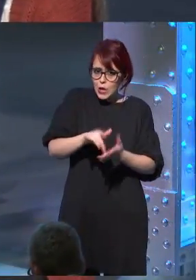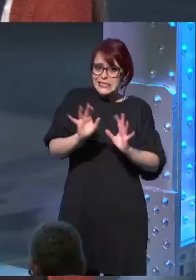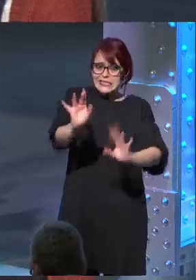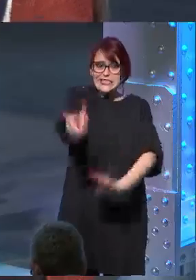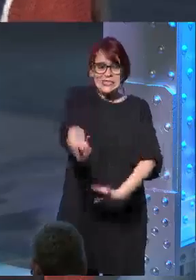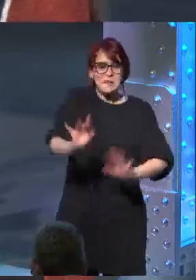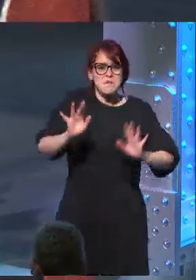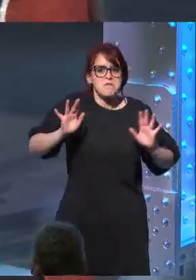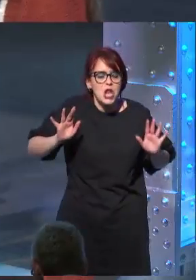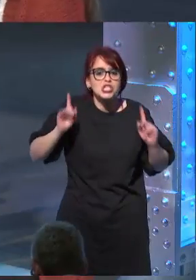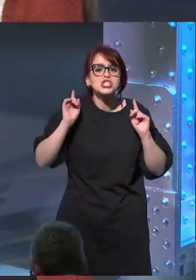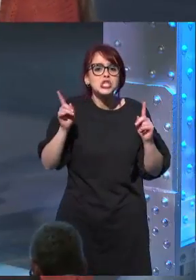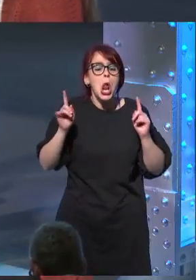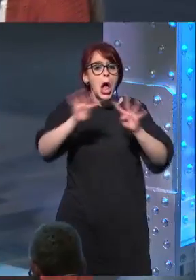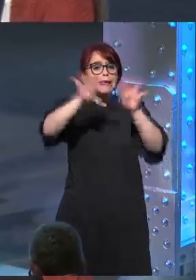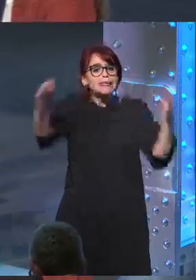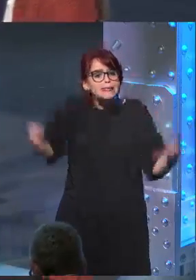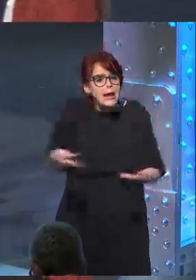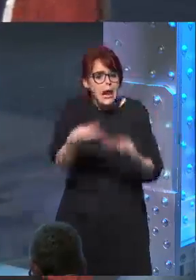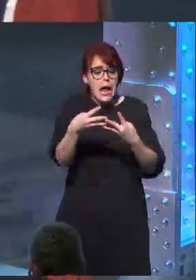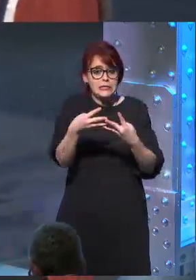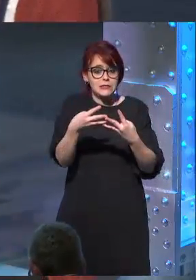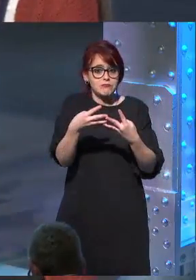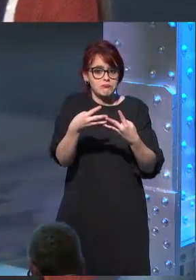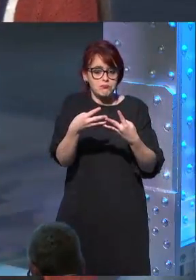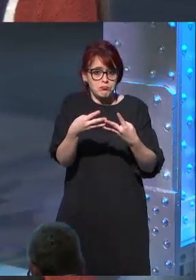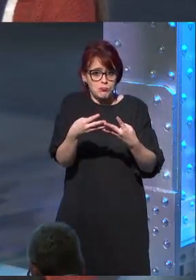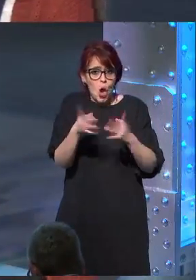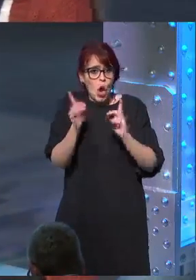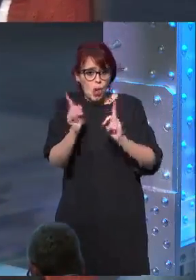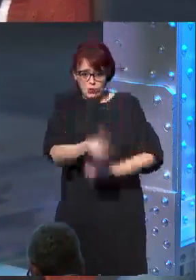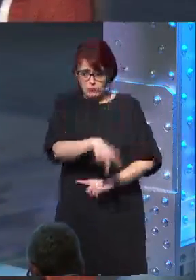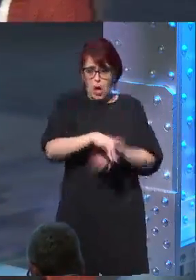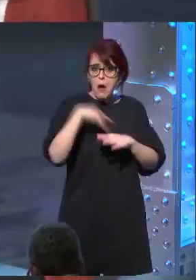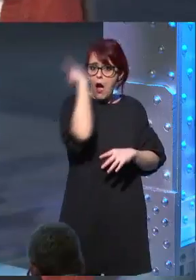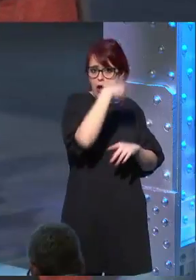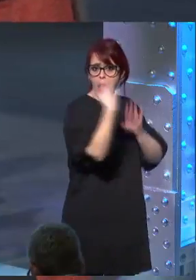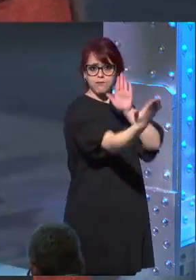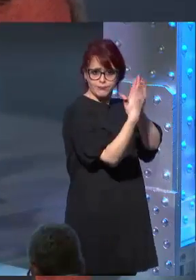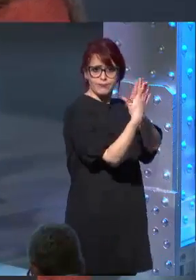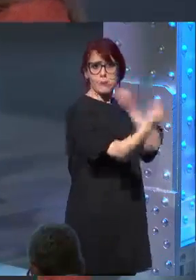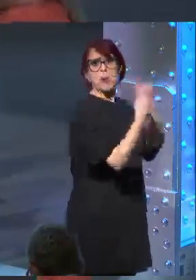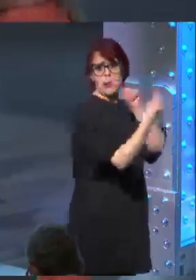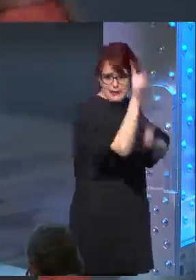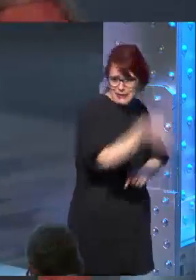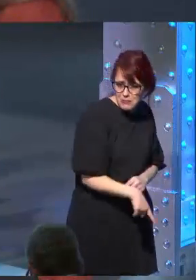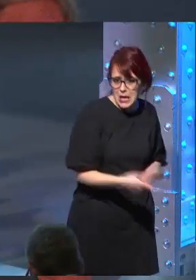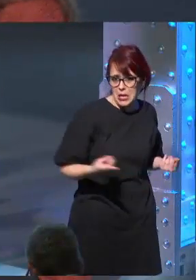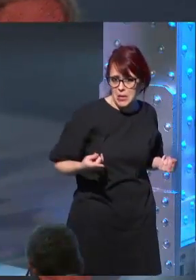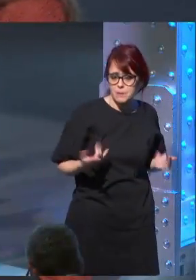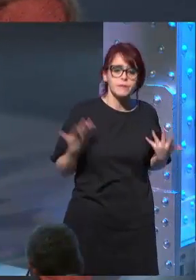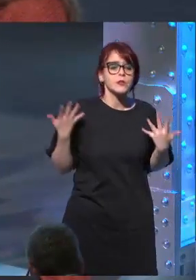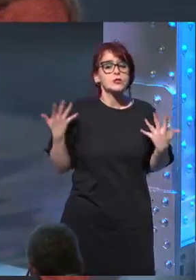but I haven't experienced it. And I think that we tend to exaggerate it when we talk about it on the